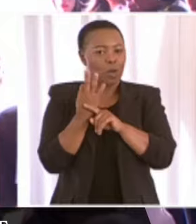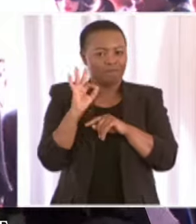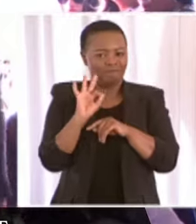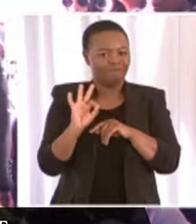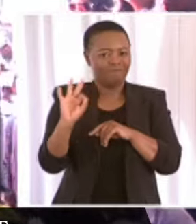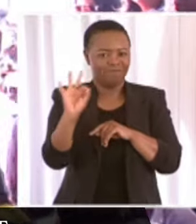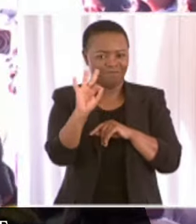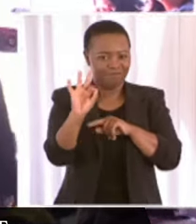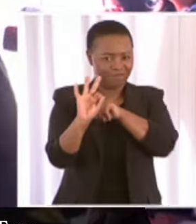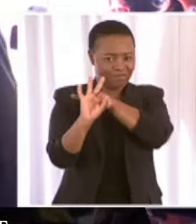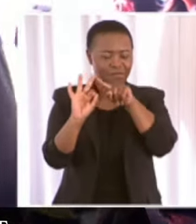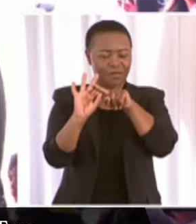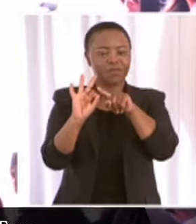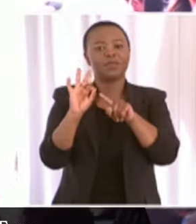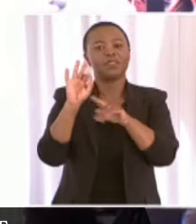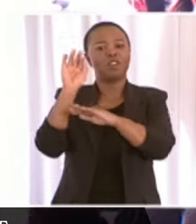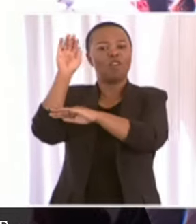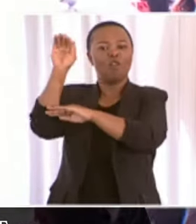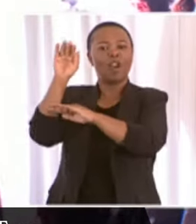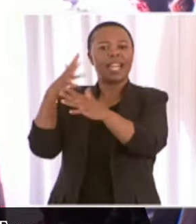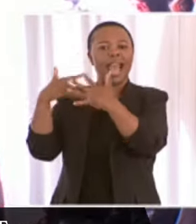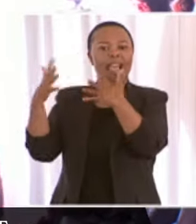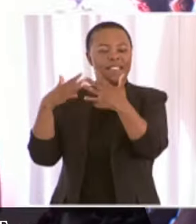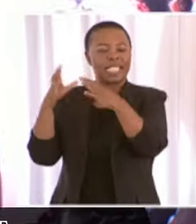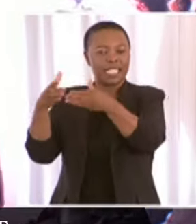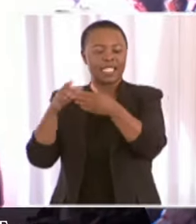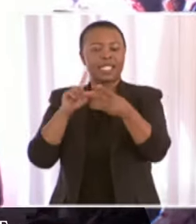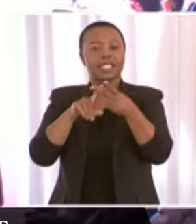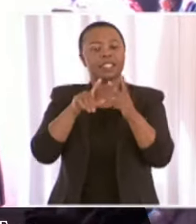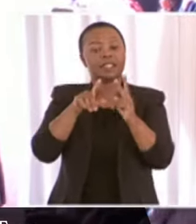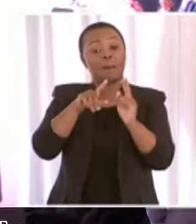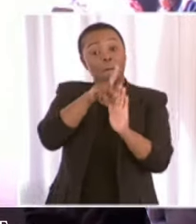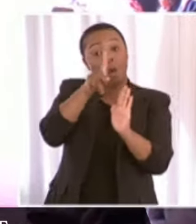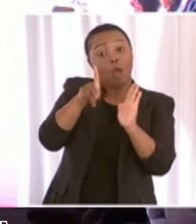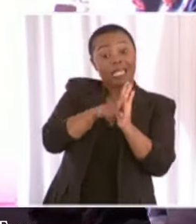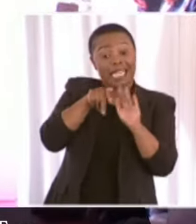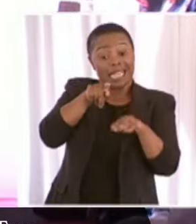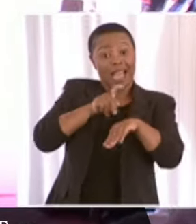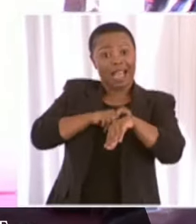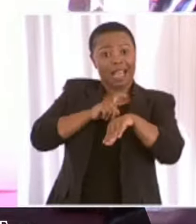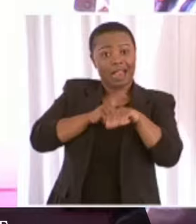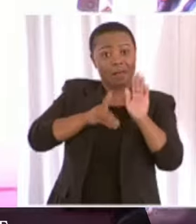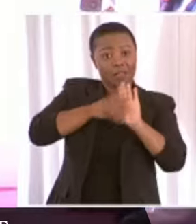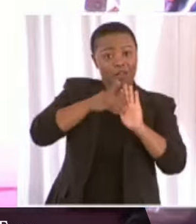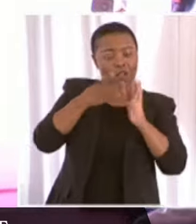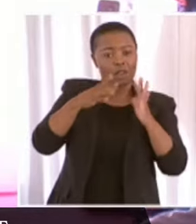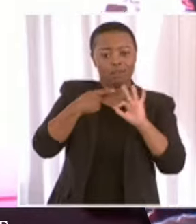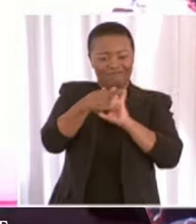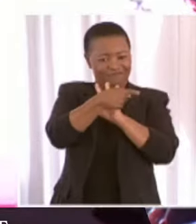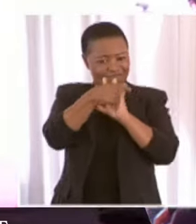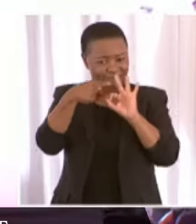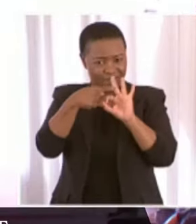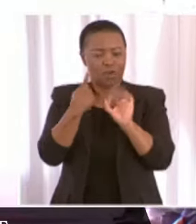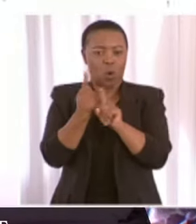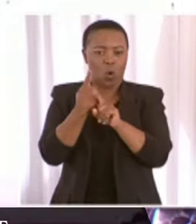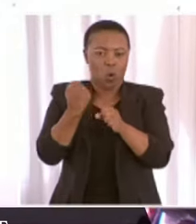of foreign affairs and the policies that were developed in that time. Ambassador?